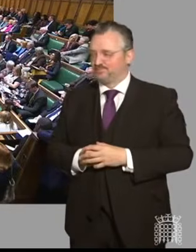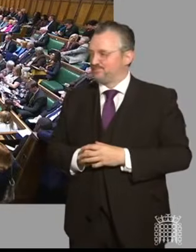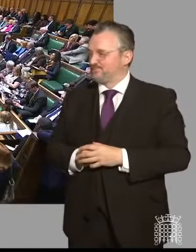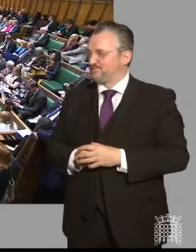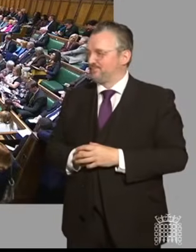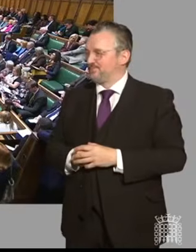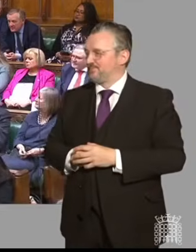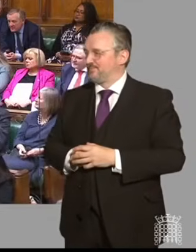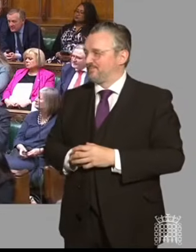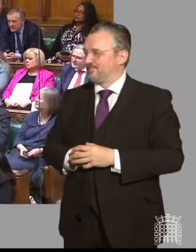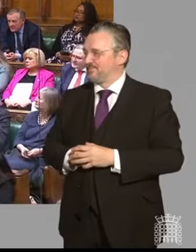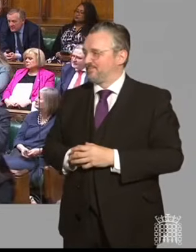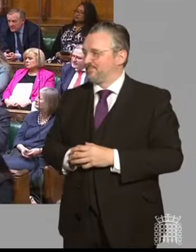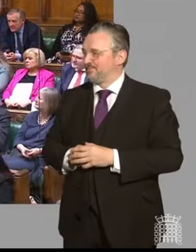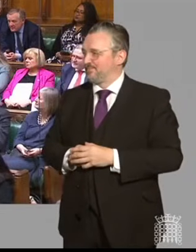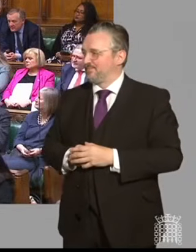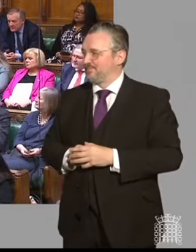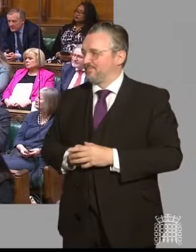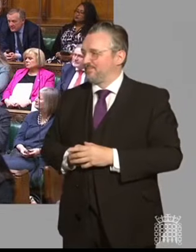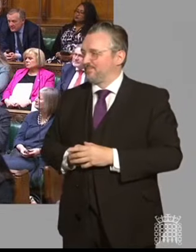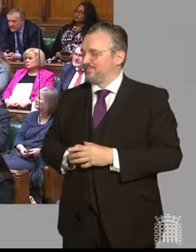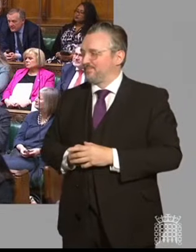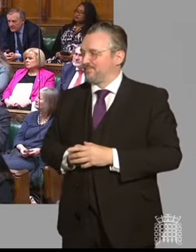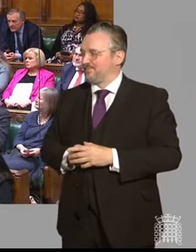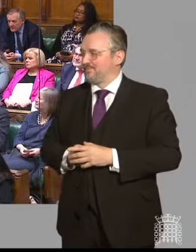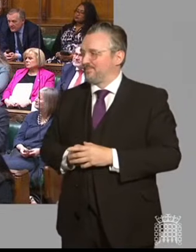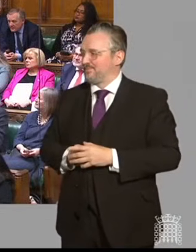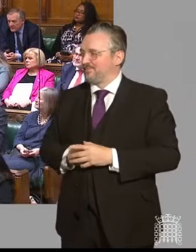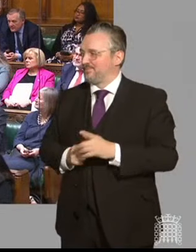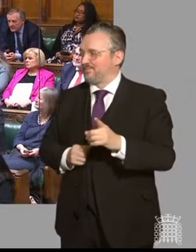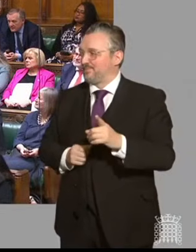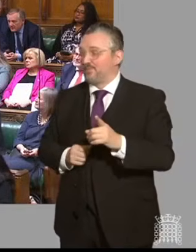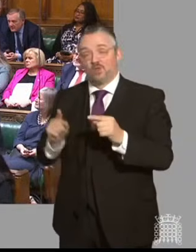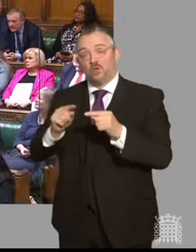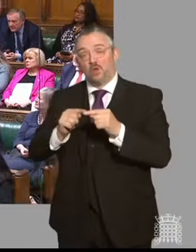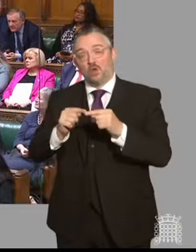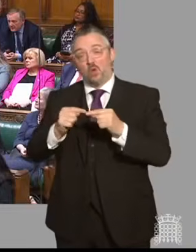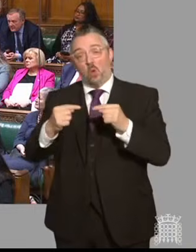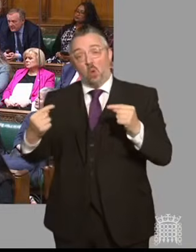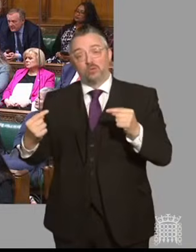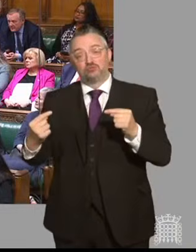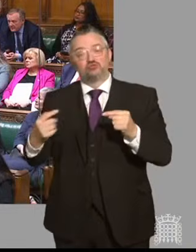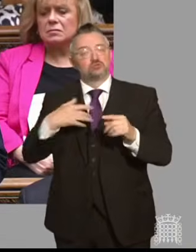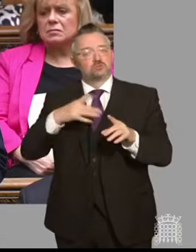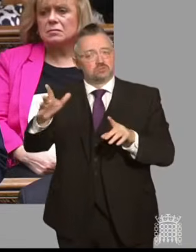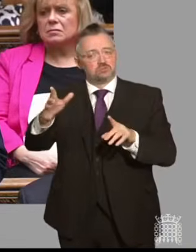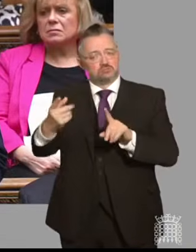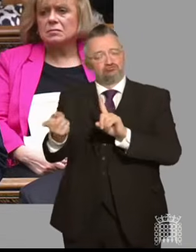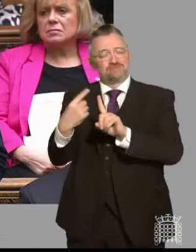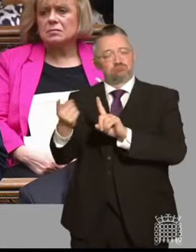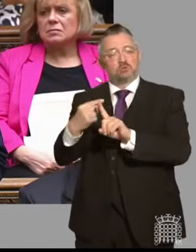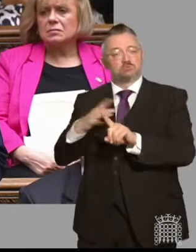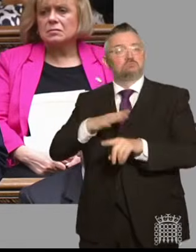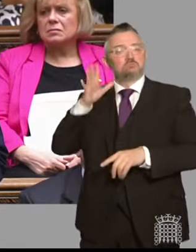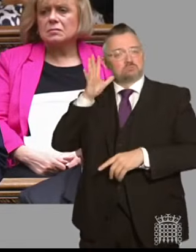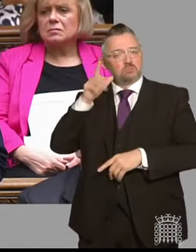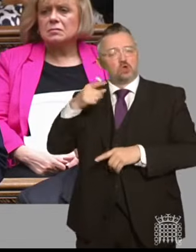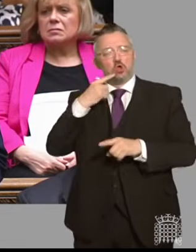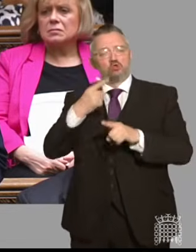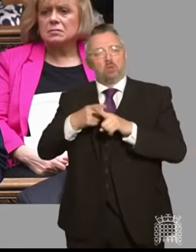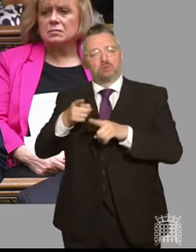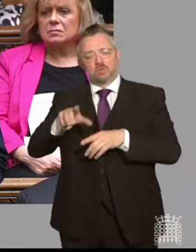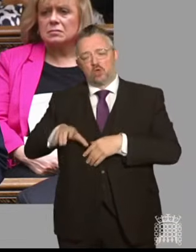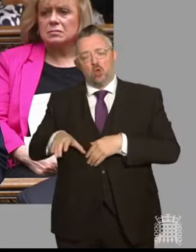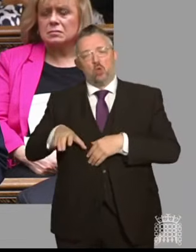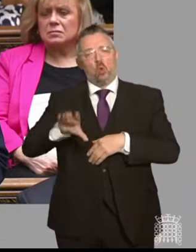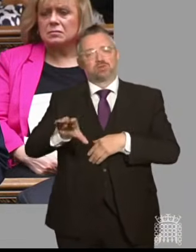the Opposition, and just like the Secretary of State's claims that delays on compensation are wild, baseless allegations, His